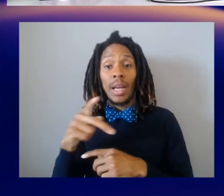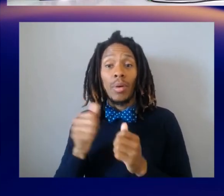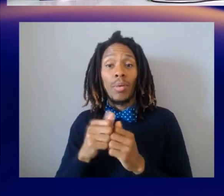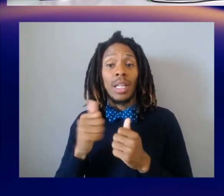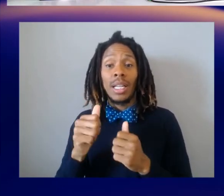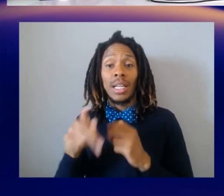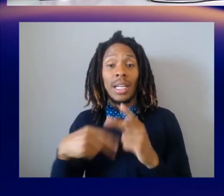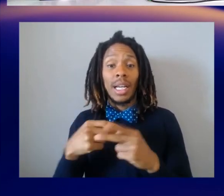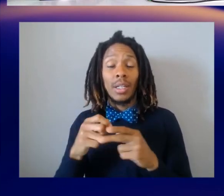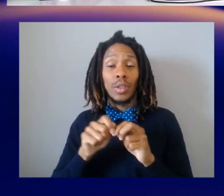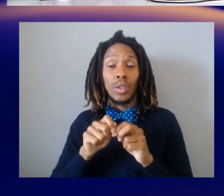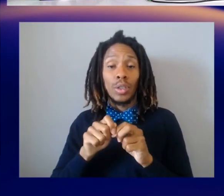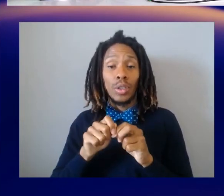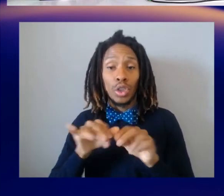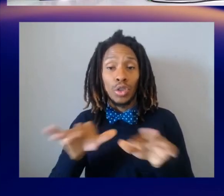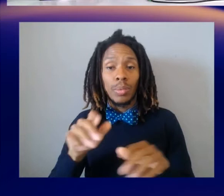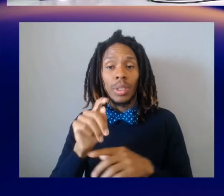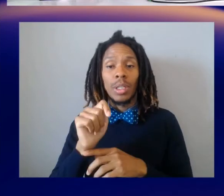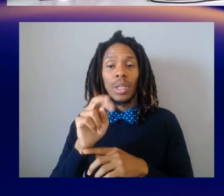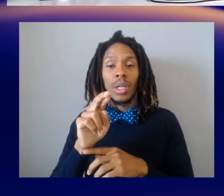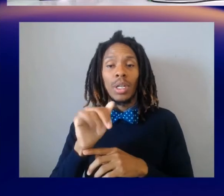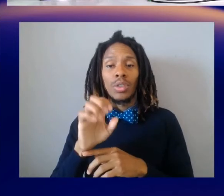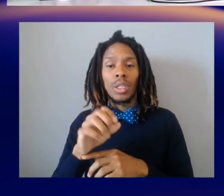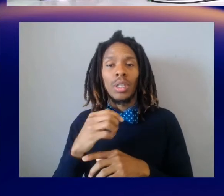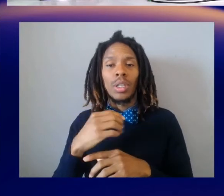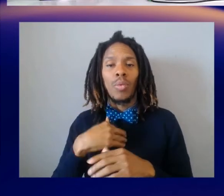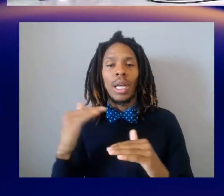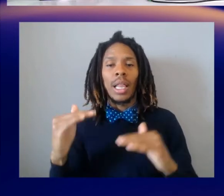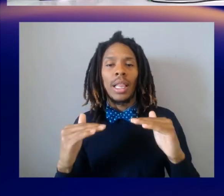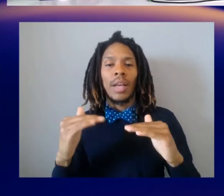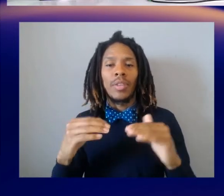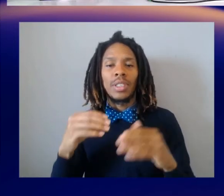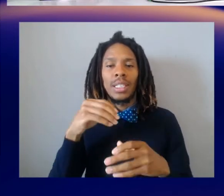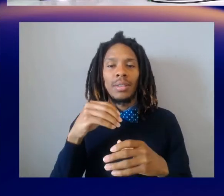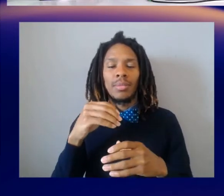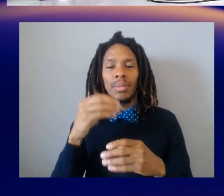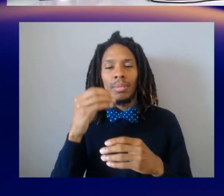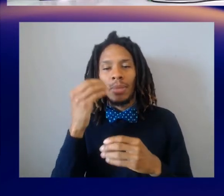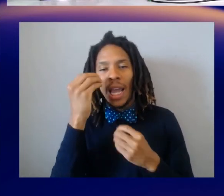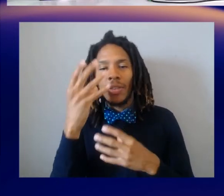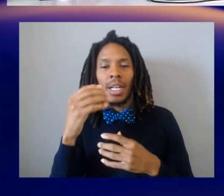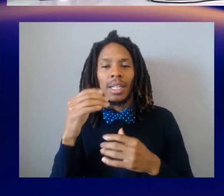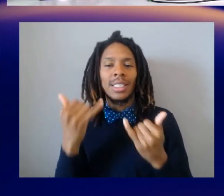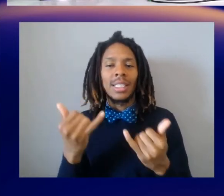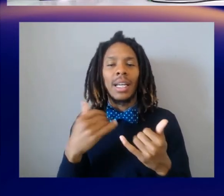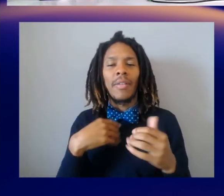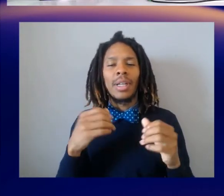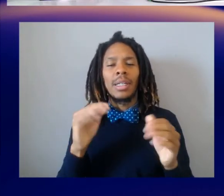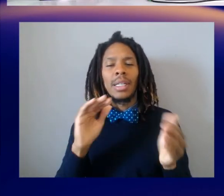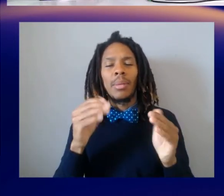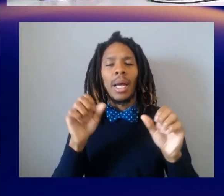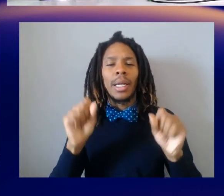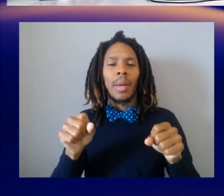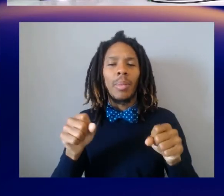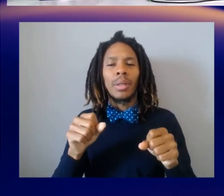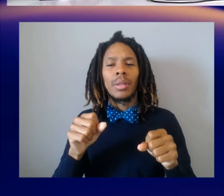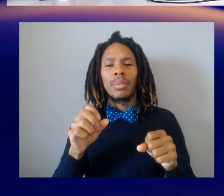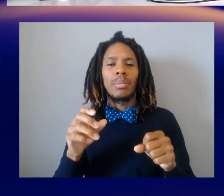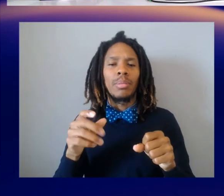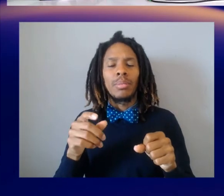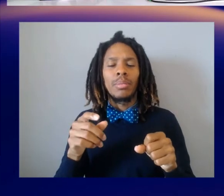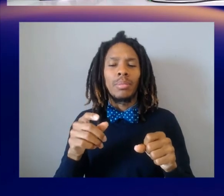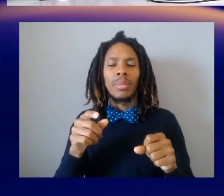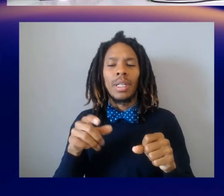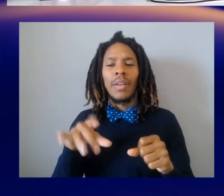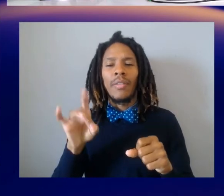tracing, we can leverage X-Ray Insights today to give a similar capability in being able to find, let's say,